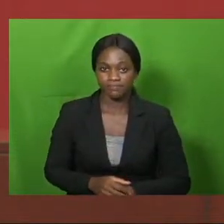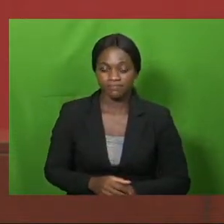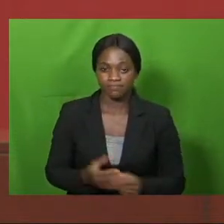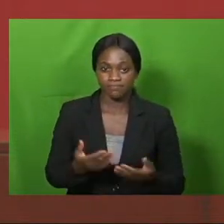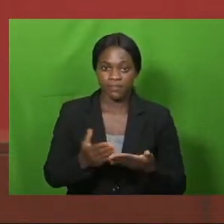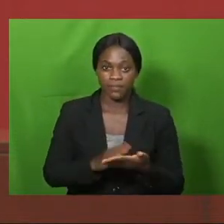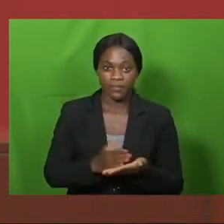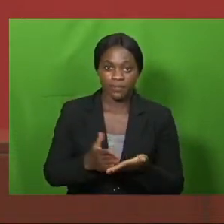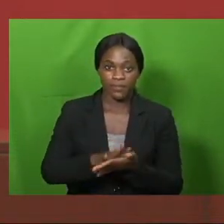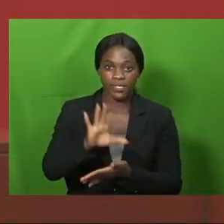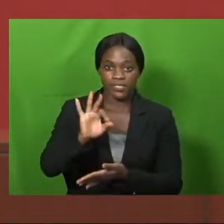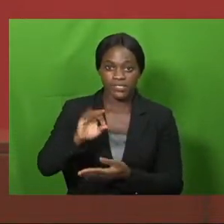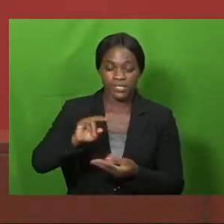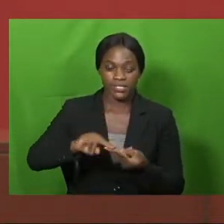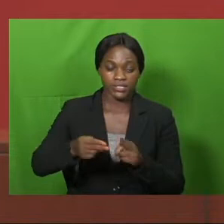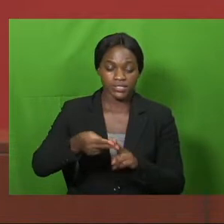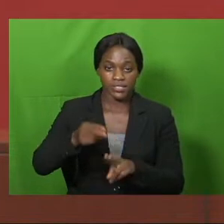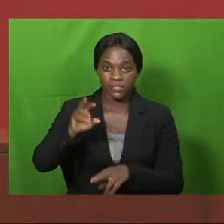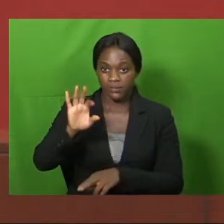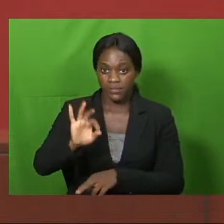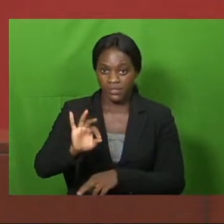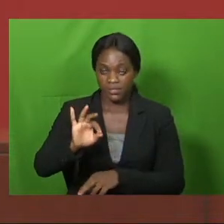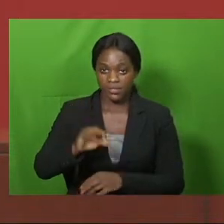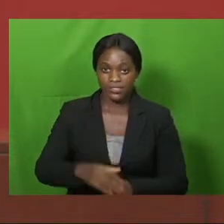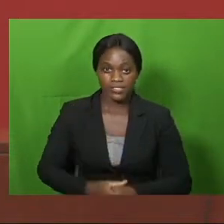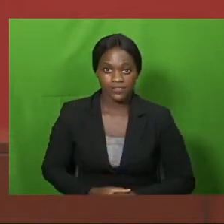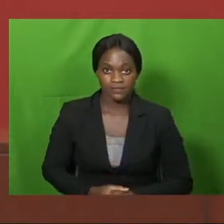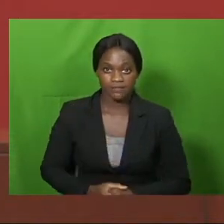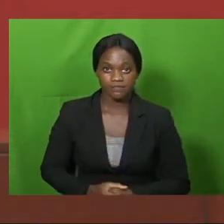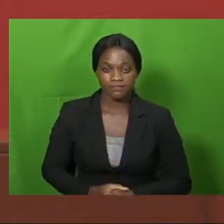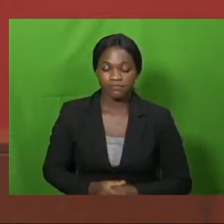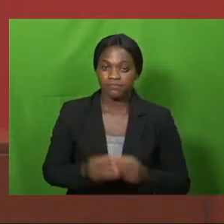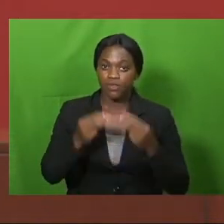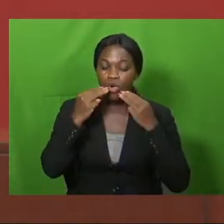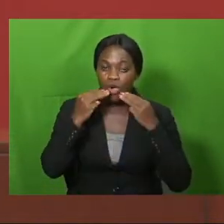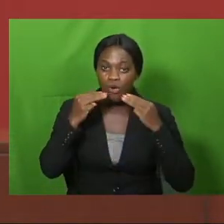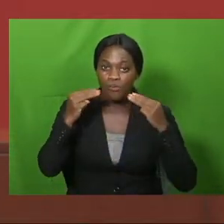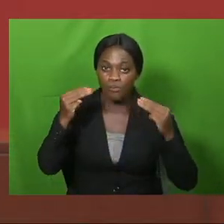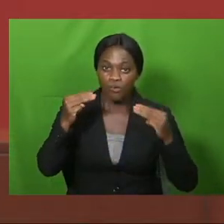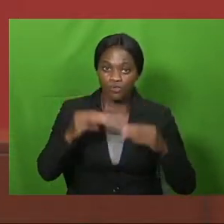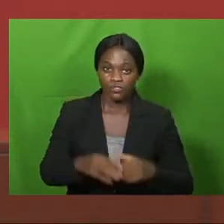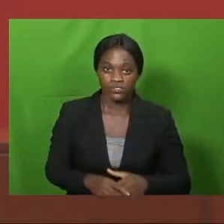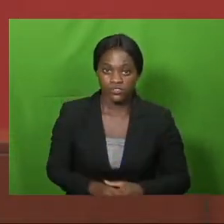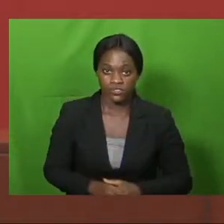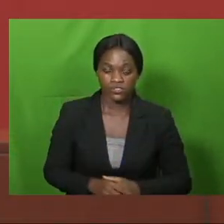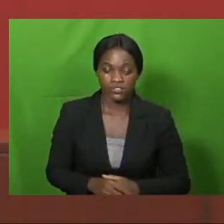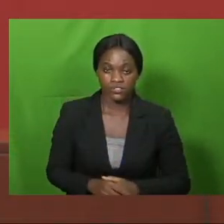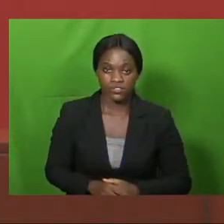Page 9. Item listed 9. Motion